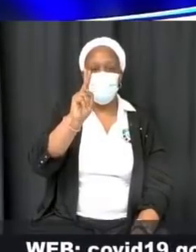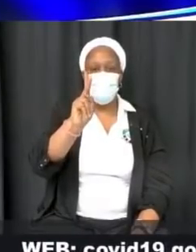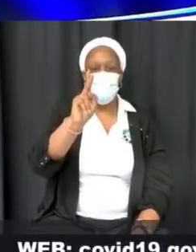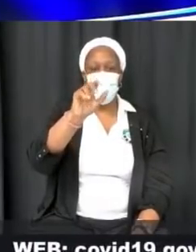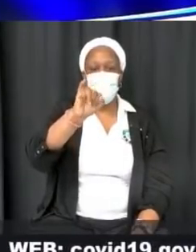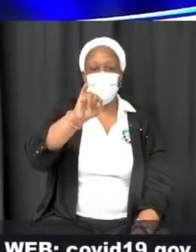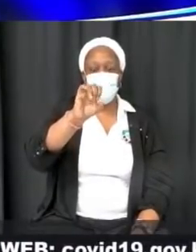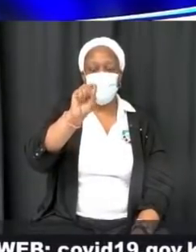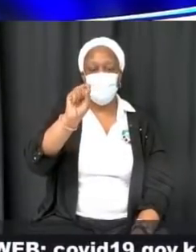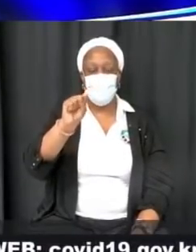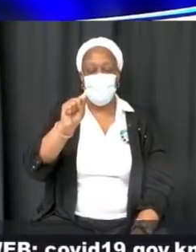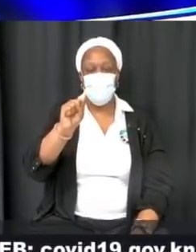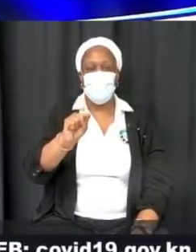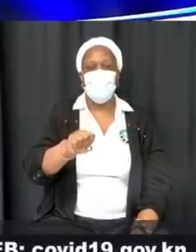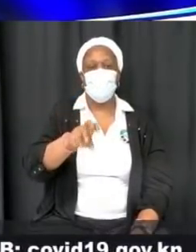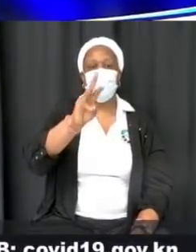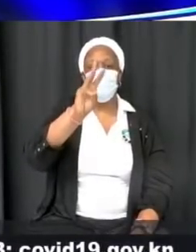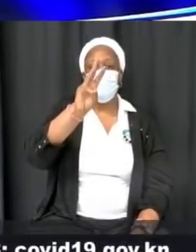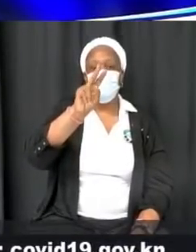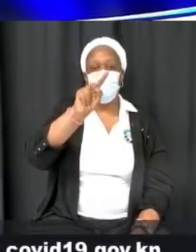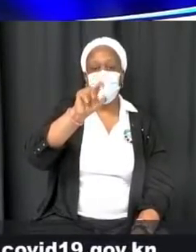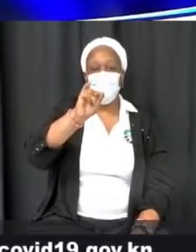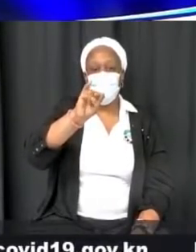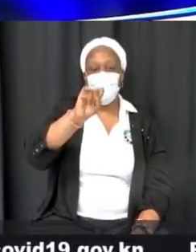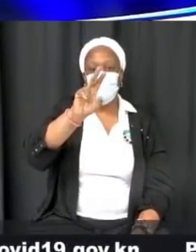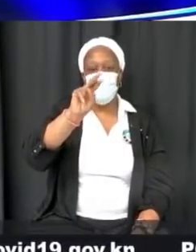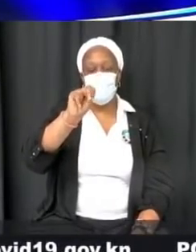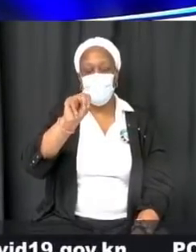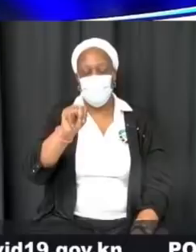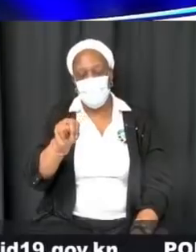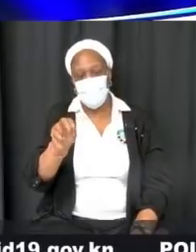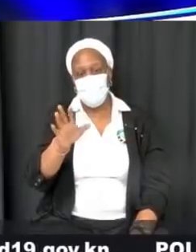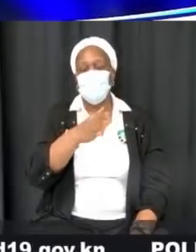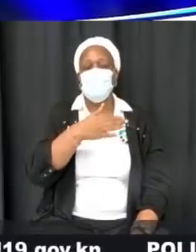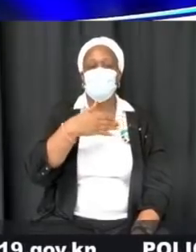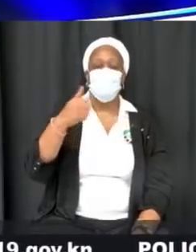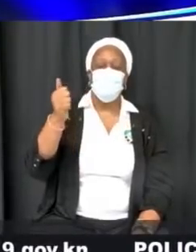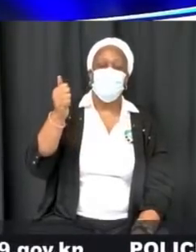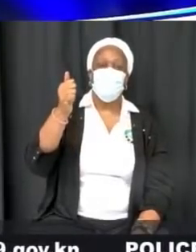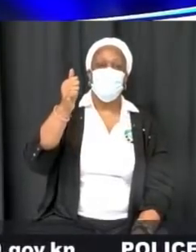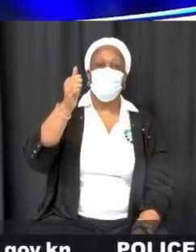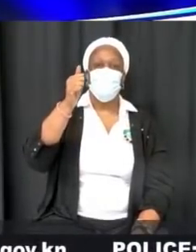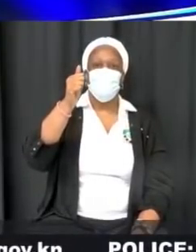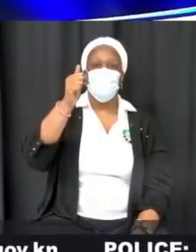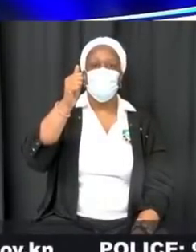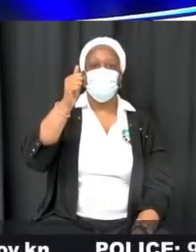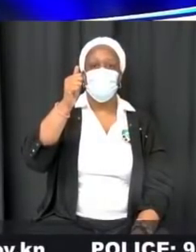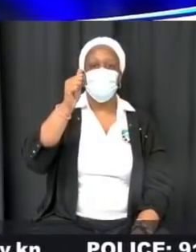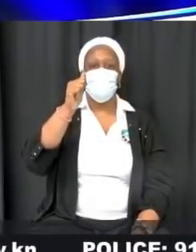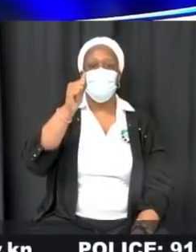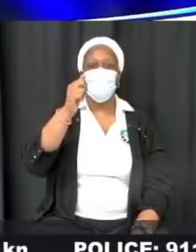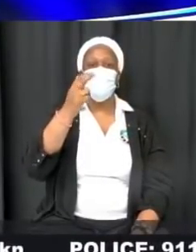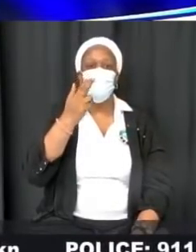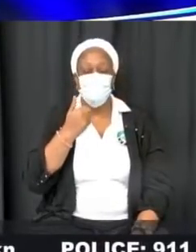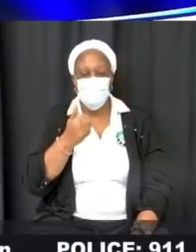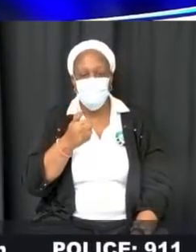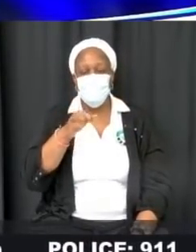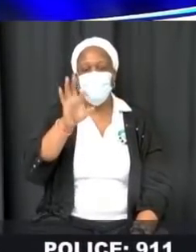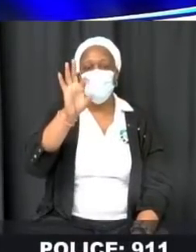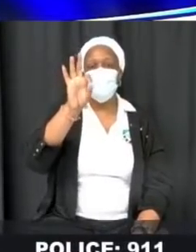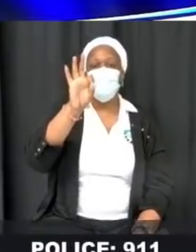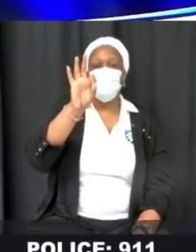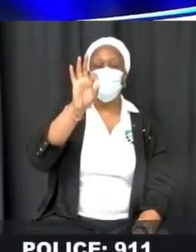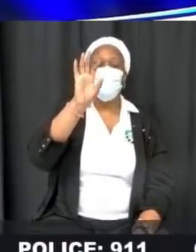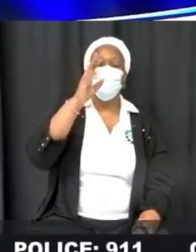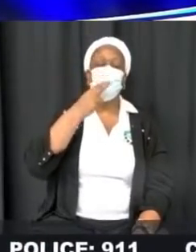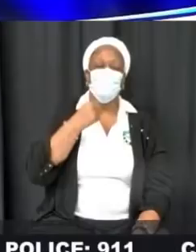Sugar City FM, all the FMs and all the AMs, and all the